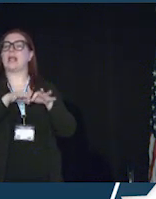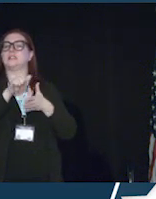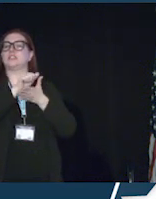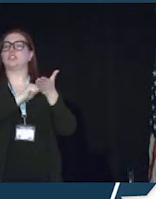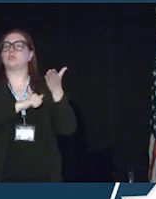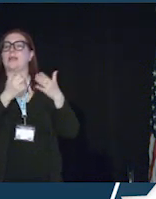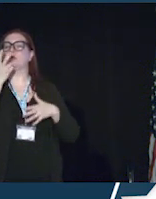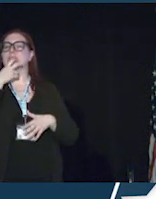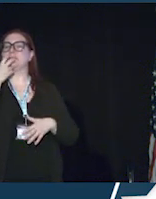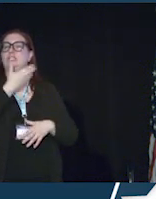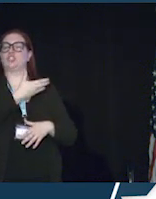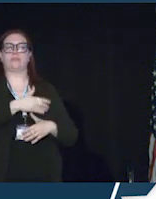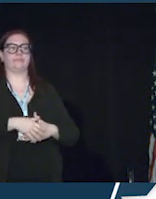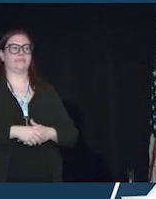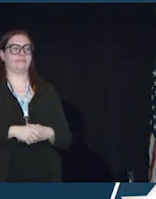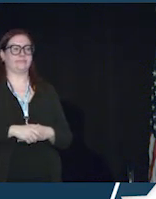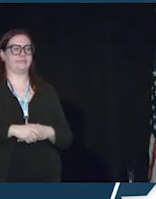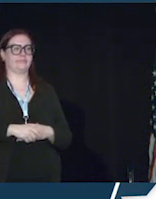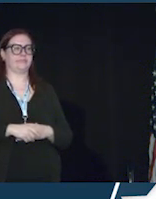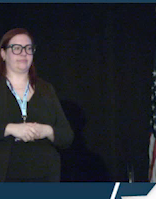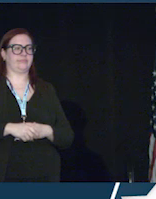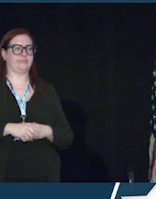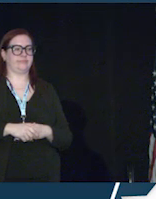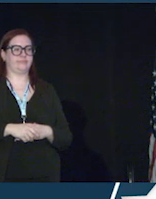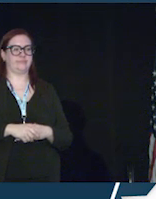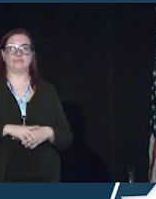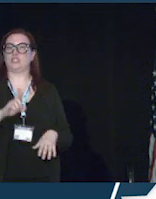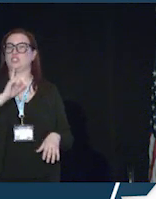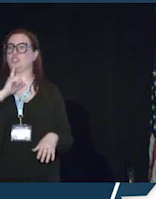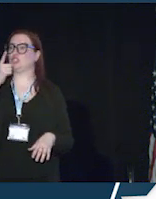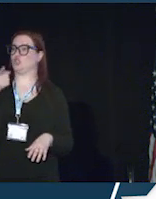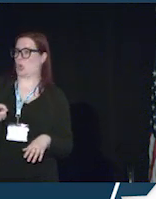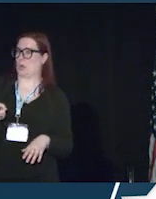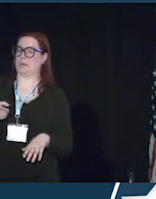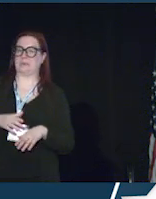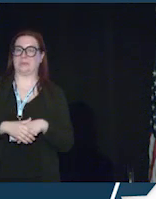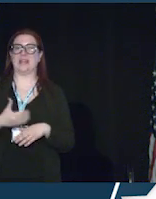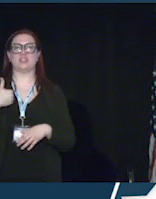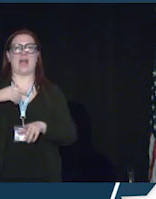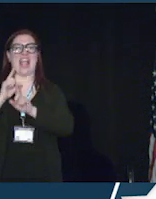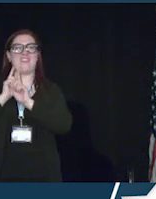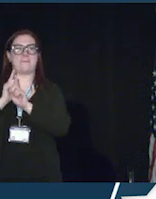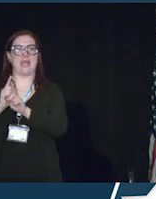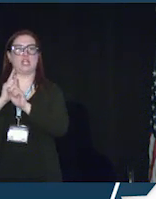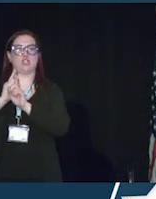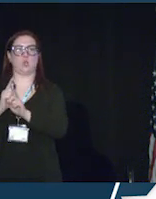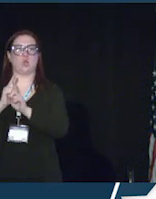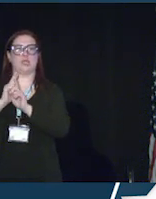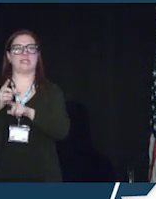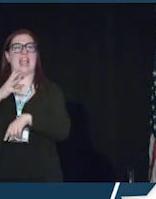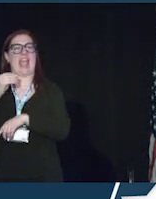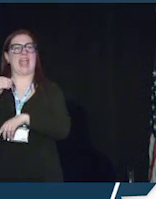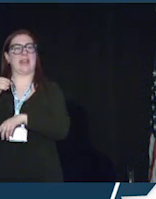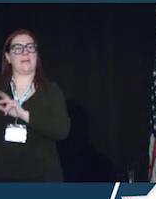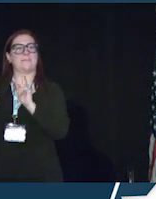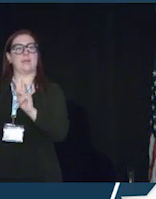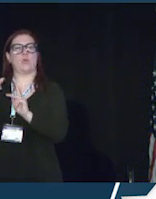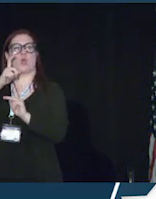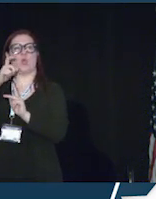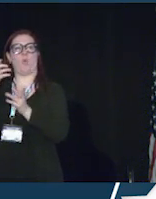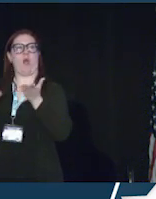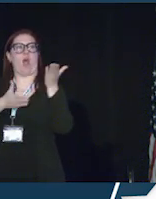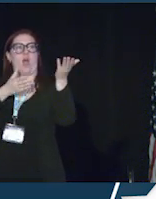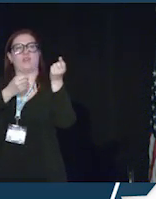or a speech? Sure. I have mentors and a circle of support. So when I